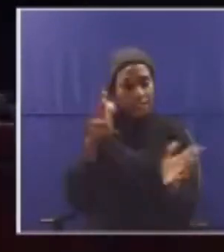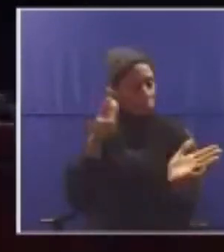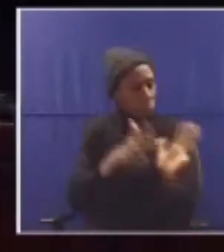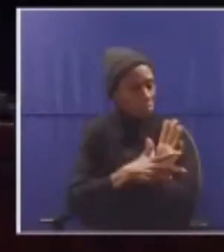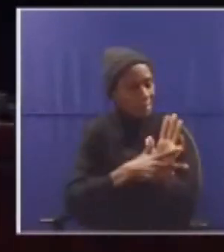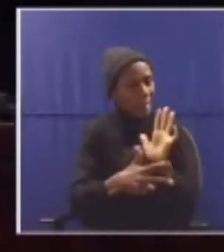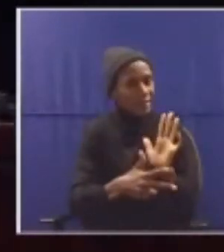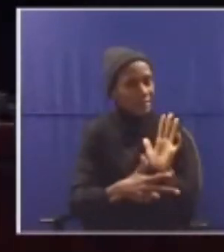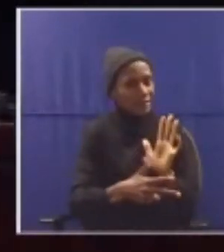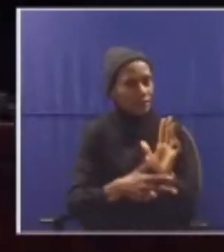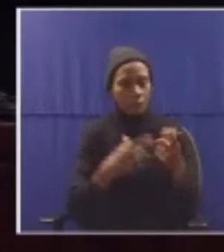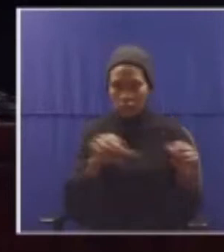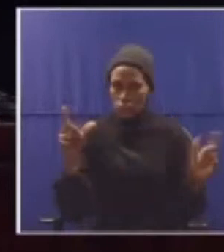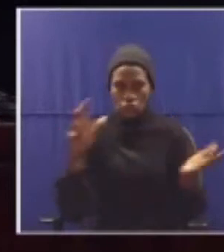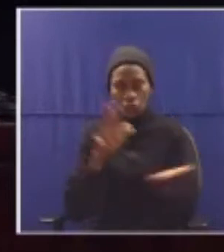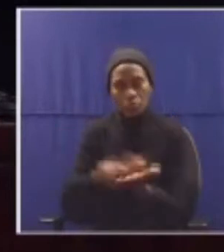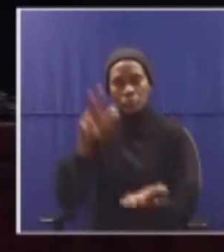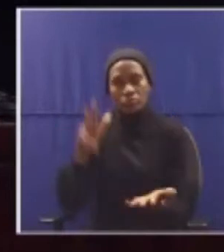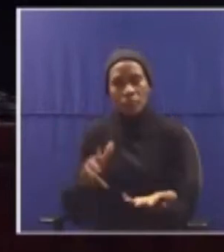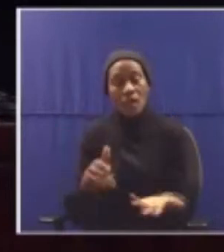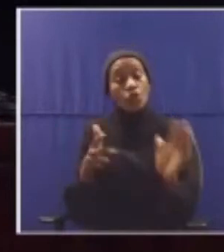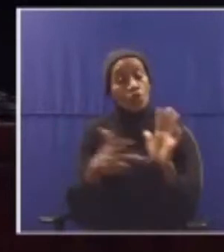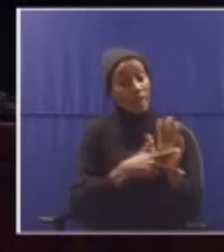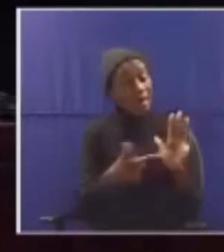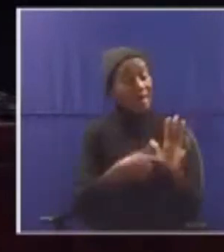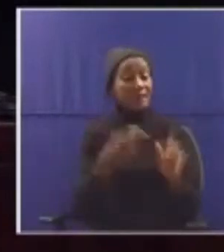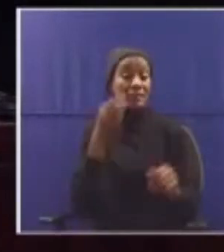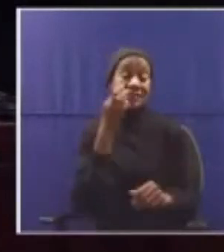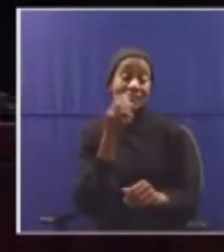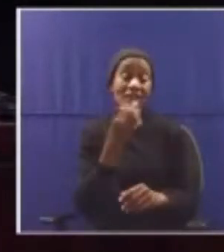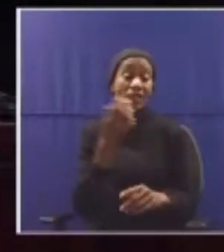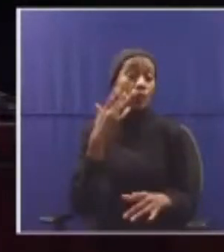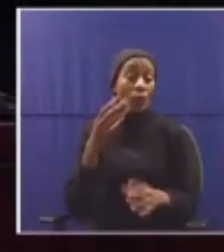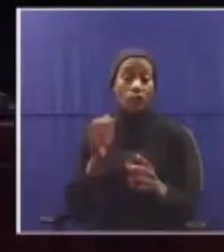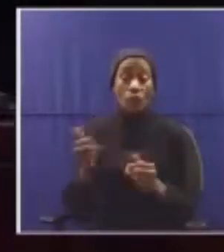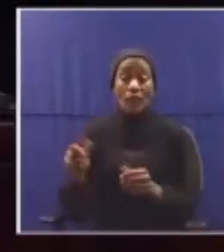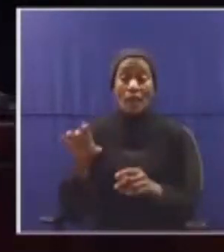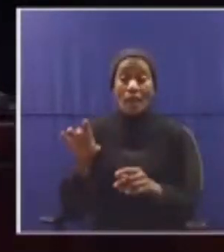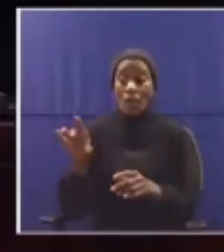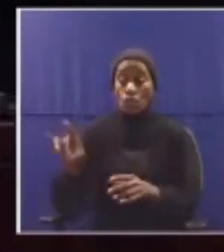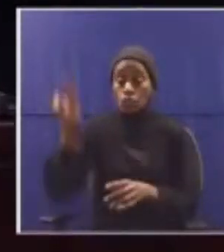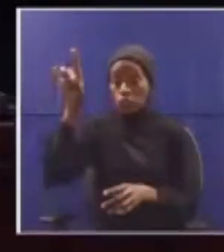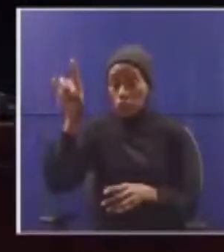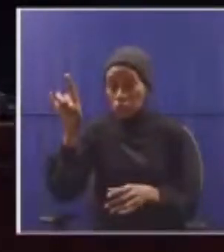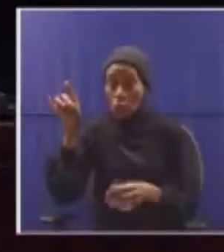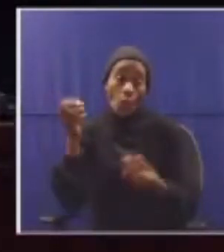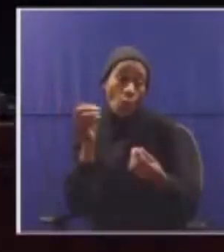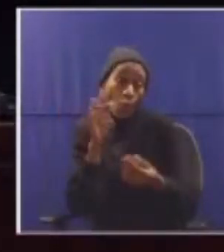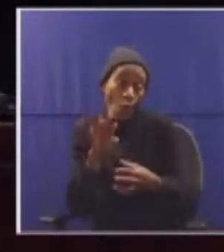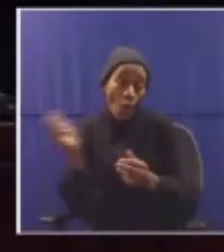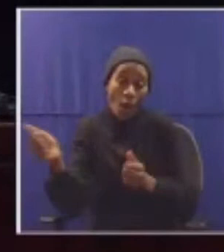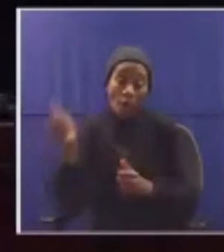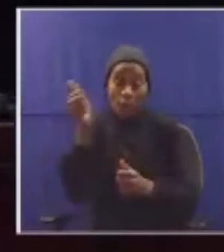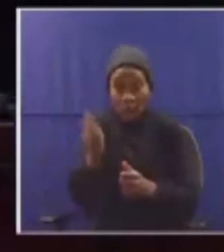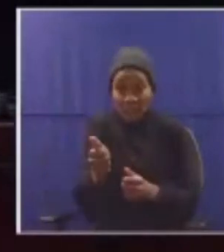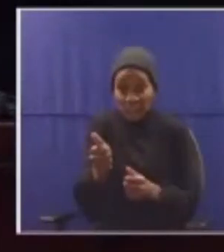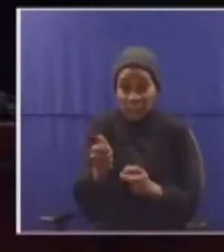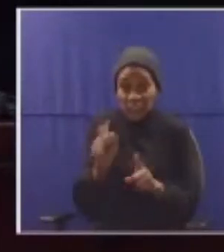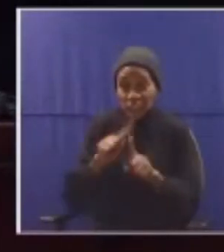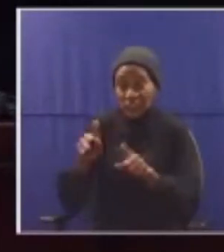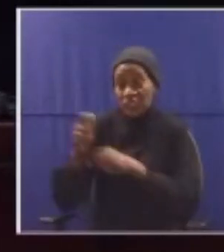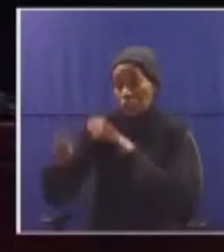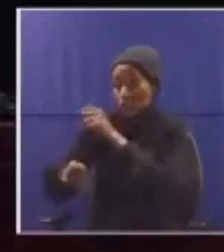clearly outlines processes to be followed when nominations and recognition of heirs to the throne of